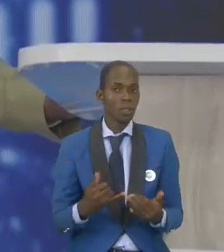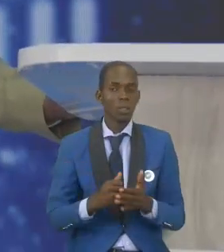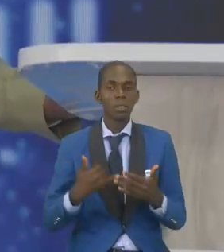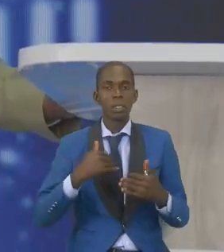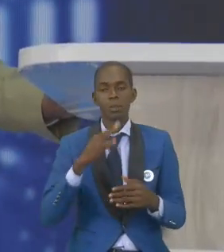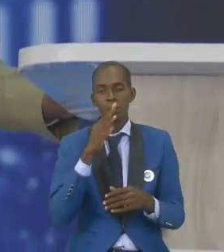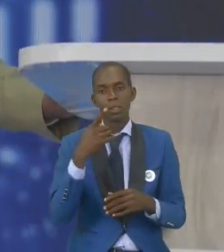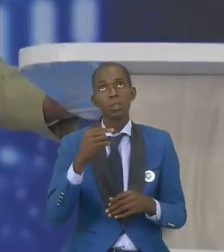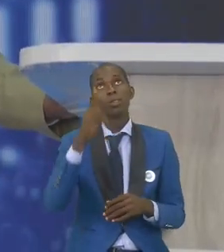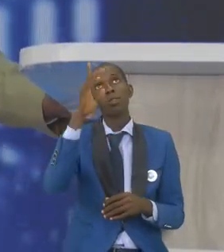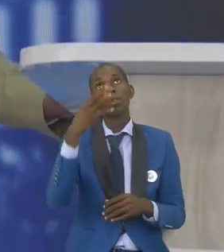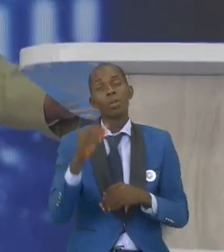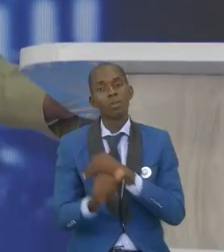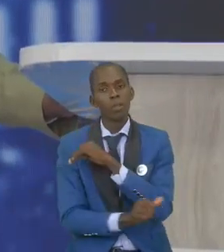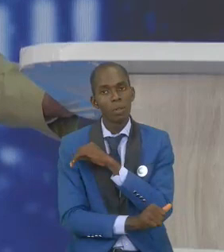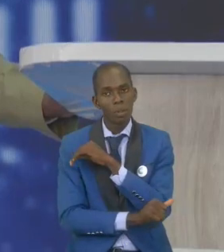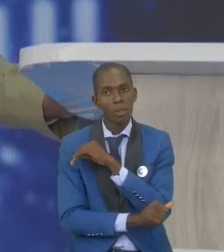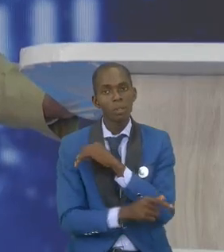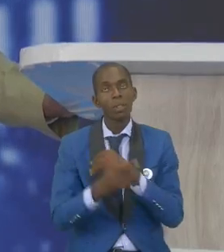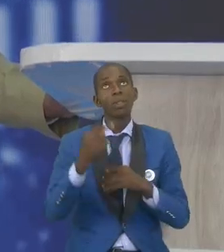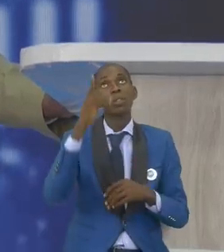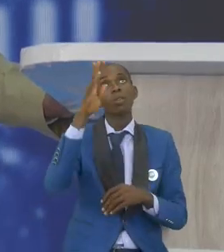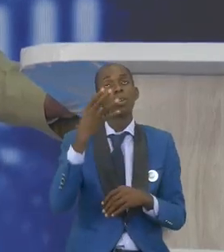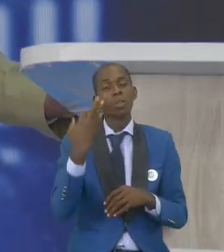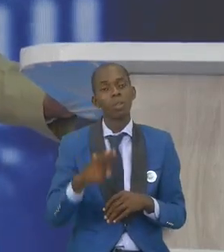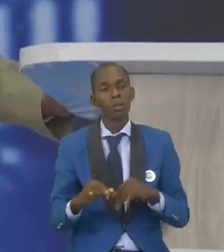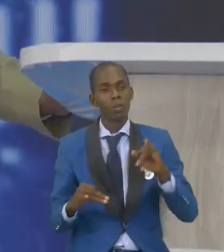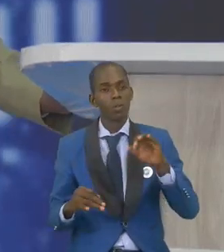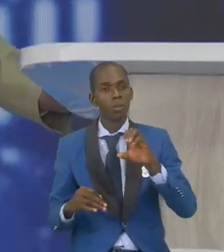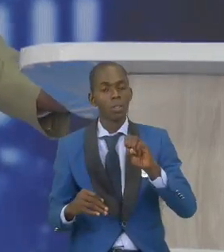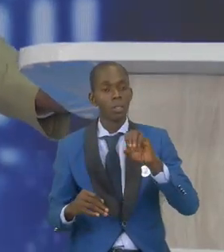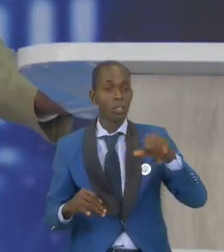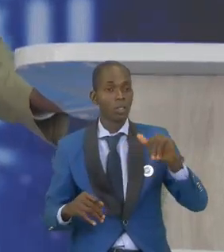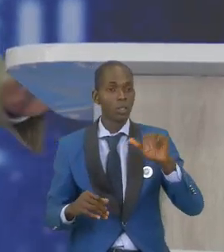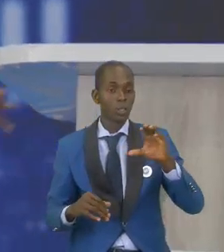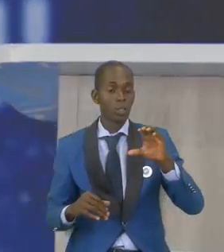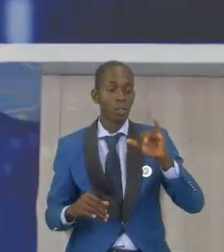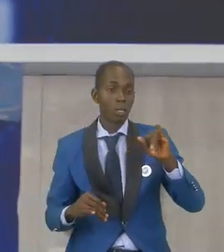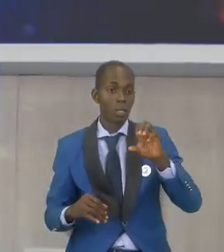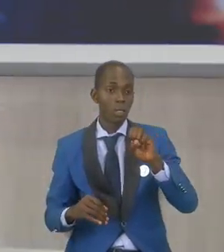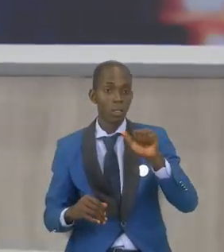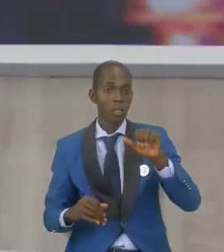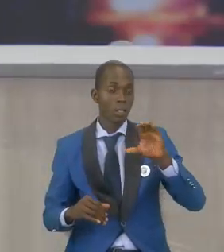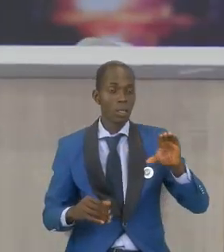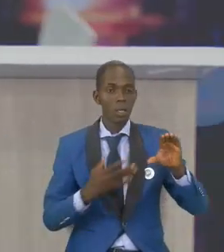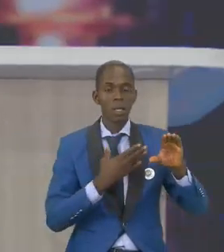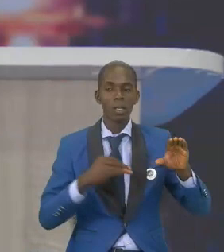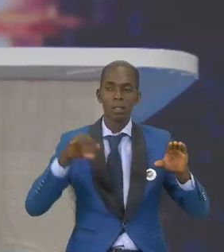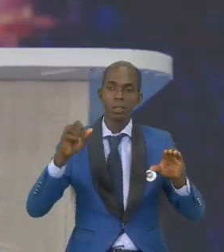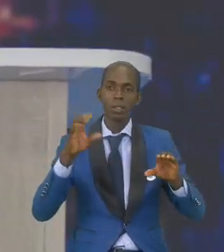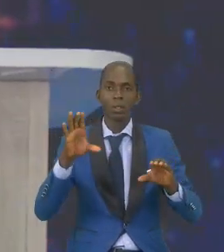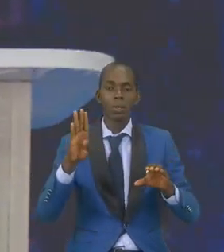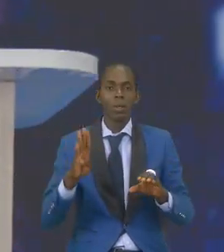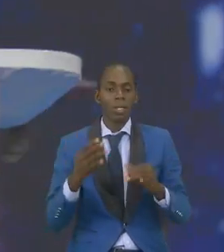Abraham, the God of Jacob, the God of Isaac, and the God of Jacob. But now, the God of